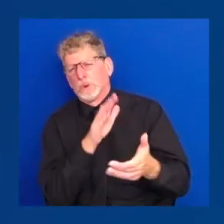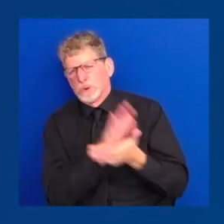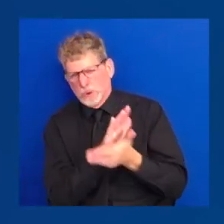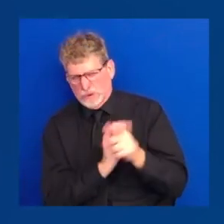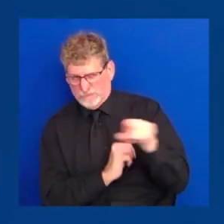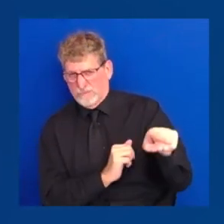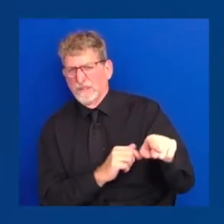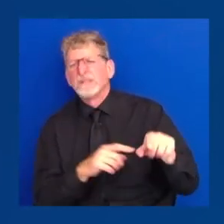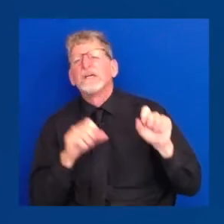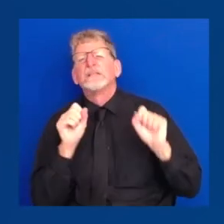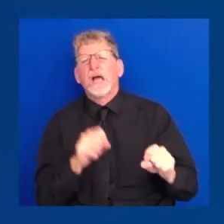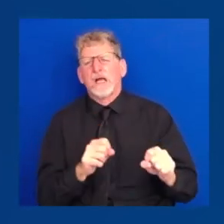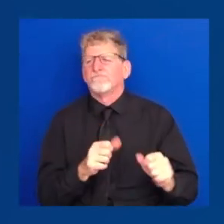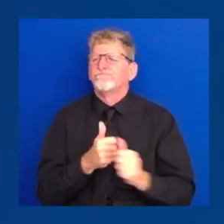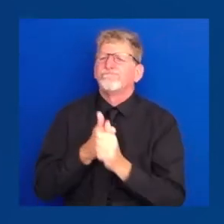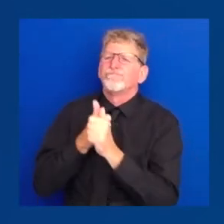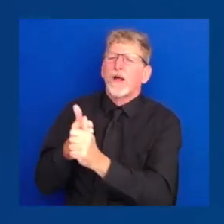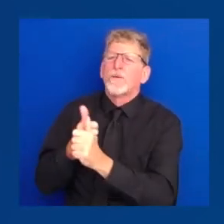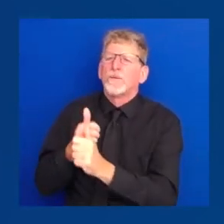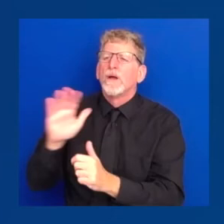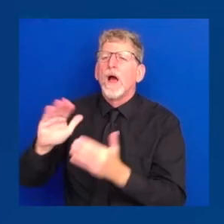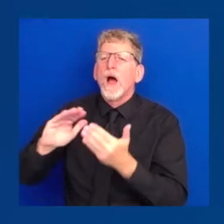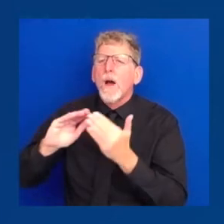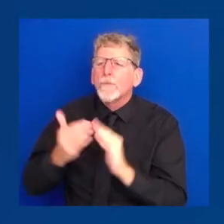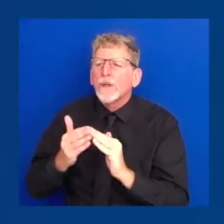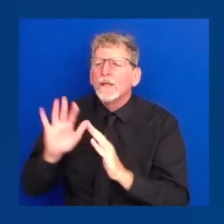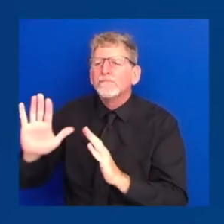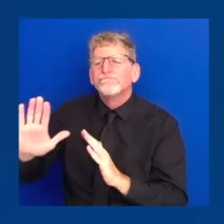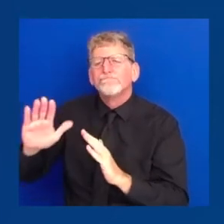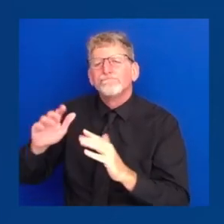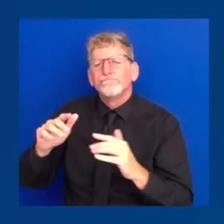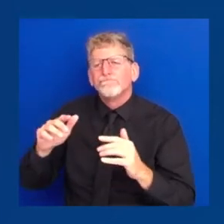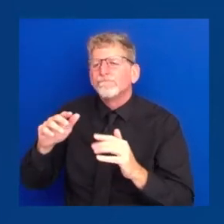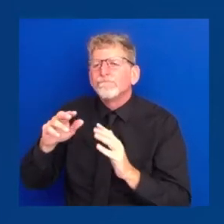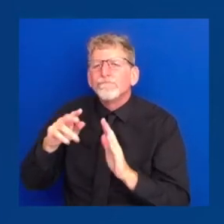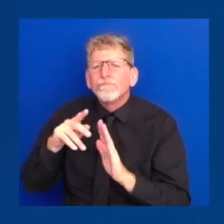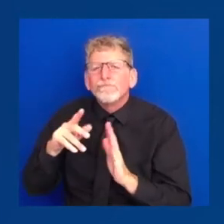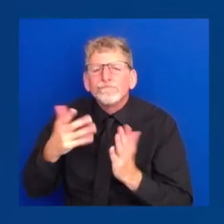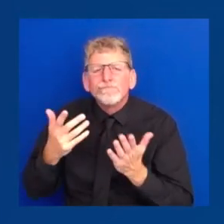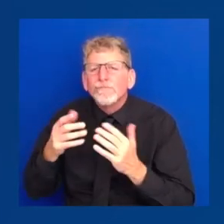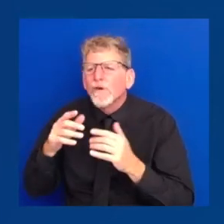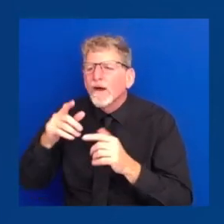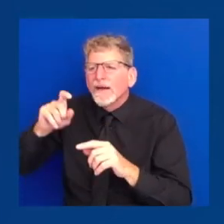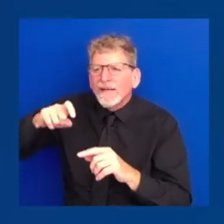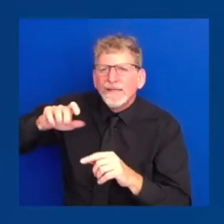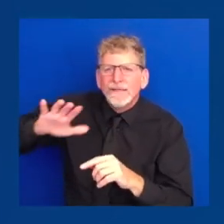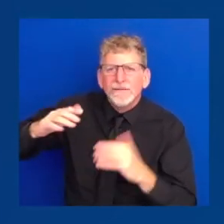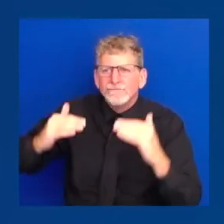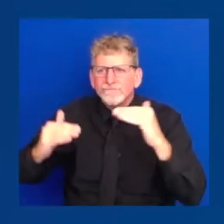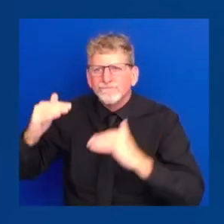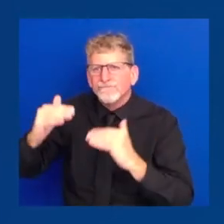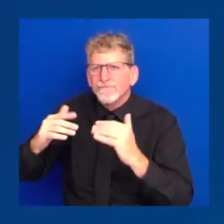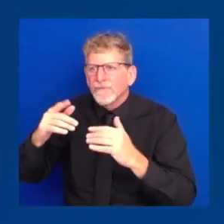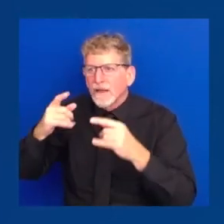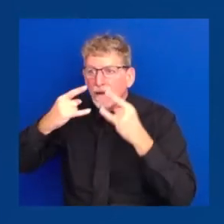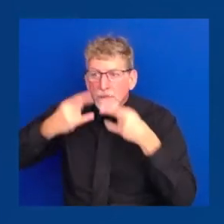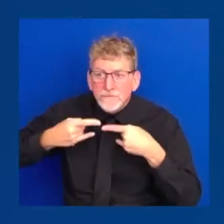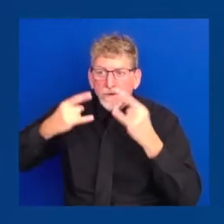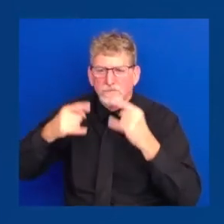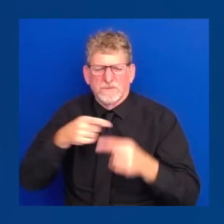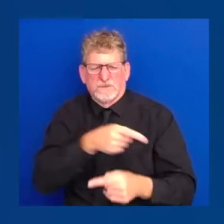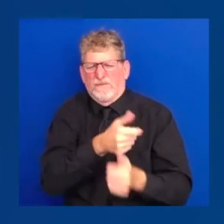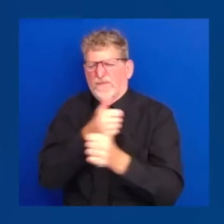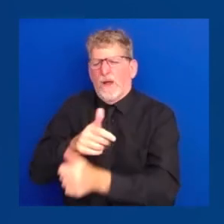COVID-19 community levels in terms of their masking recommendations. Those recommendations, if you recall, is to